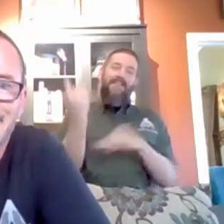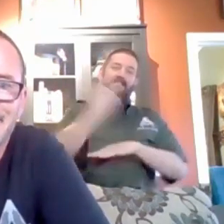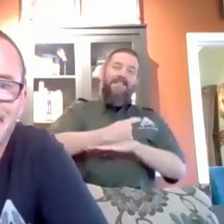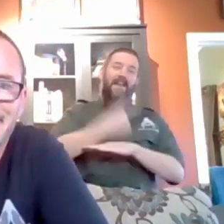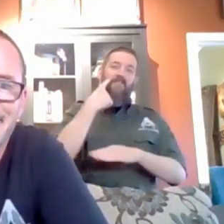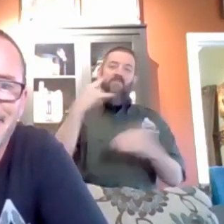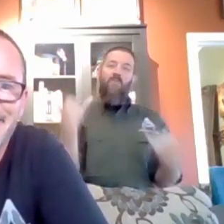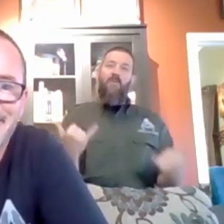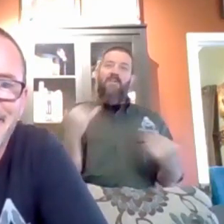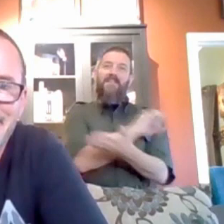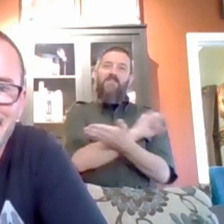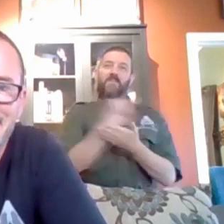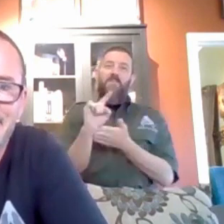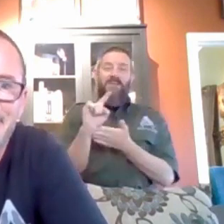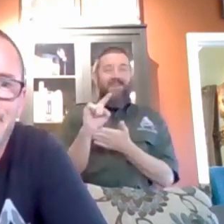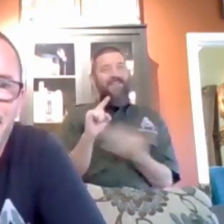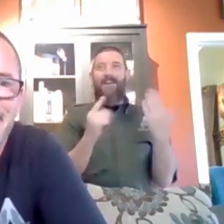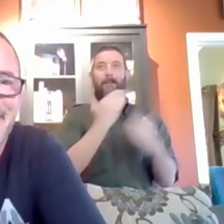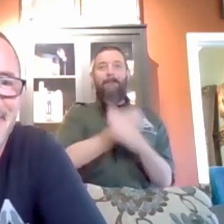morning.